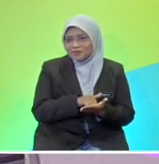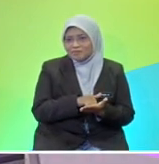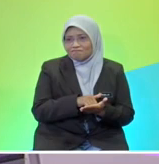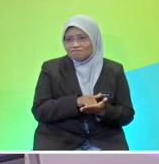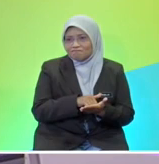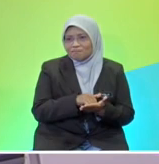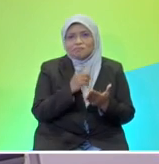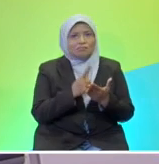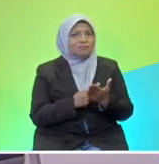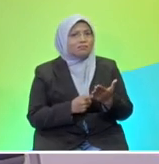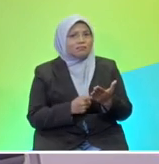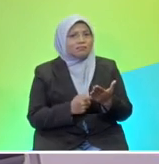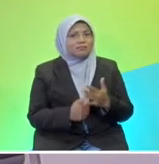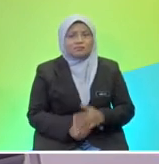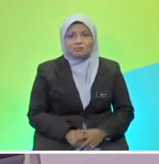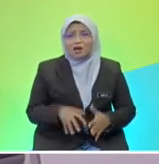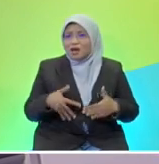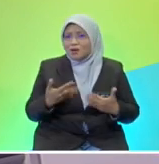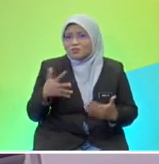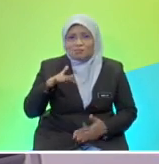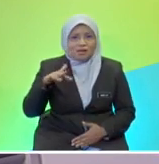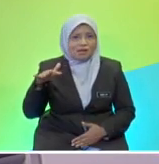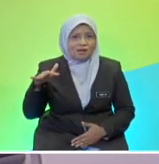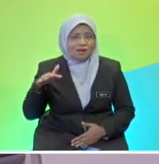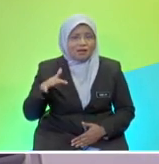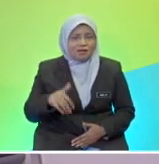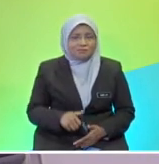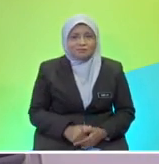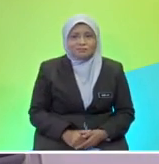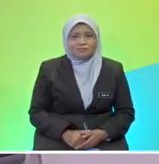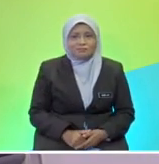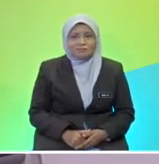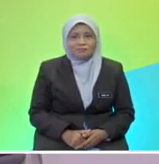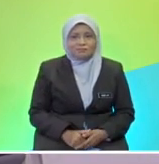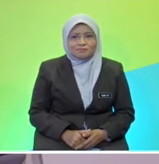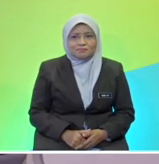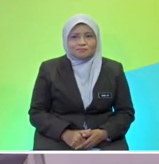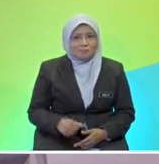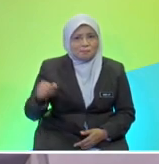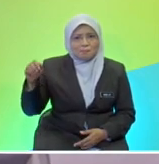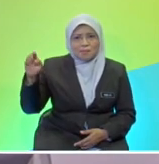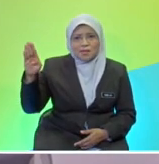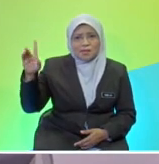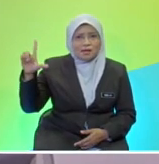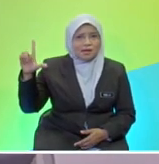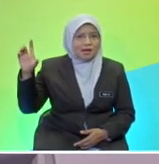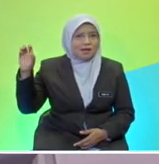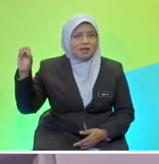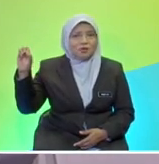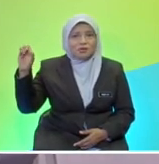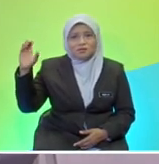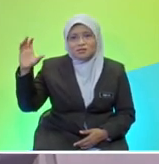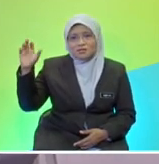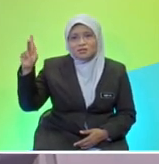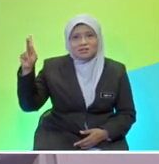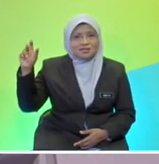my friends. Blocks, yeah. Can I hear how you spell it? Yes. Is it B L O C K S?